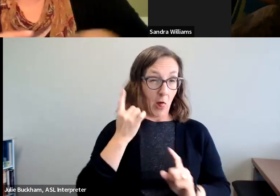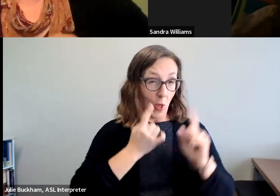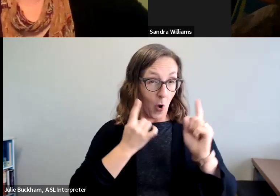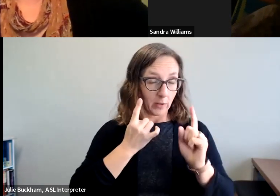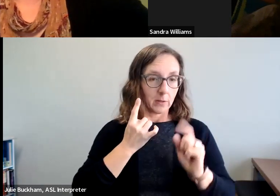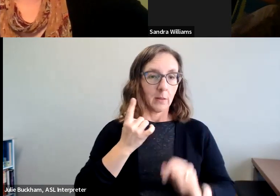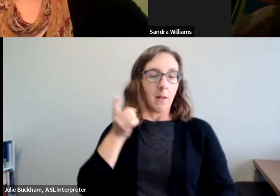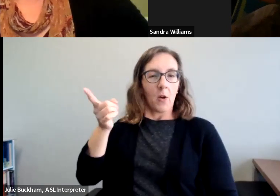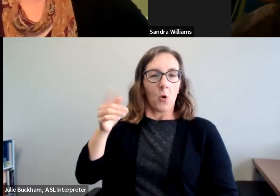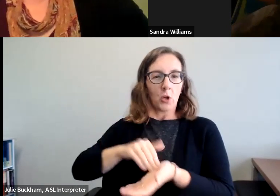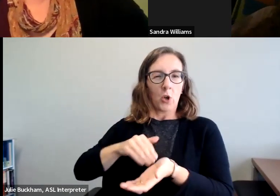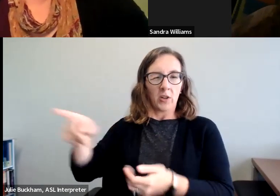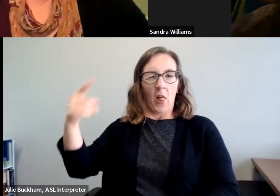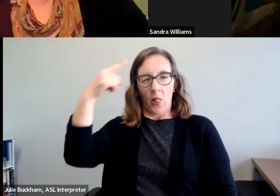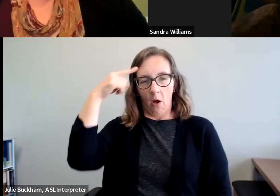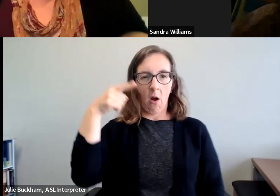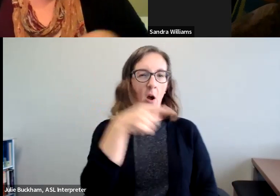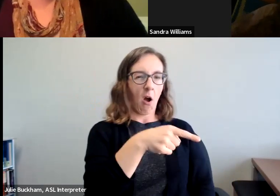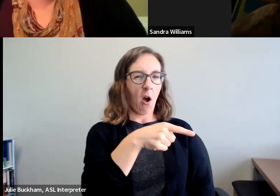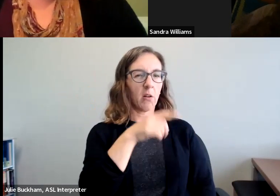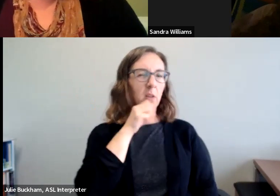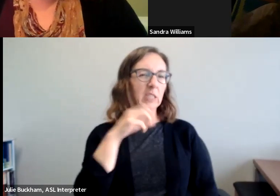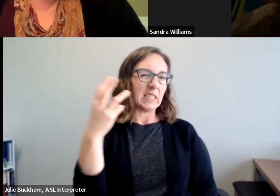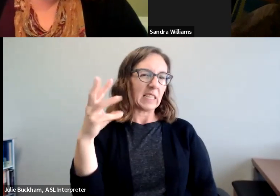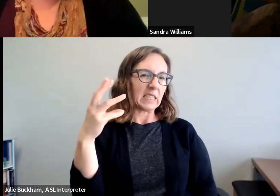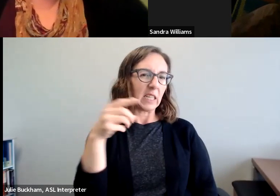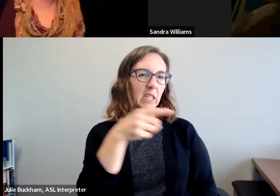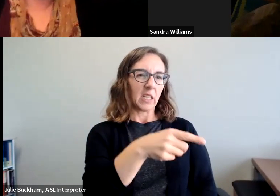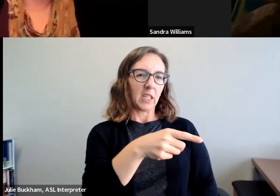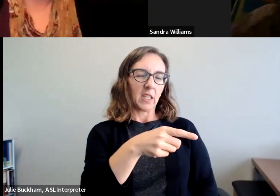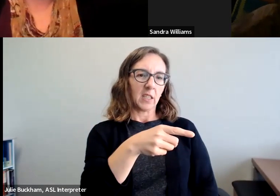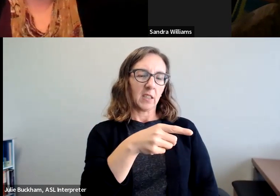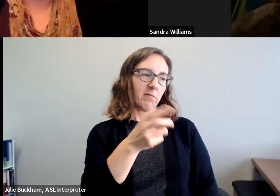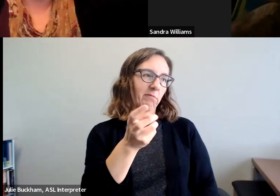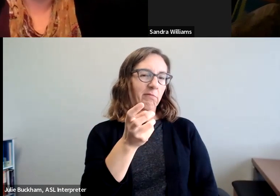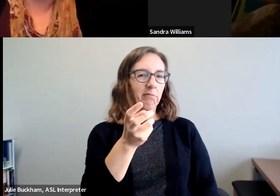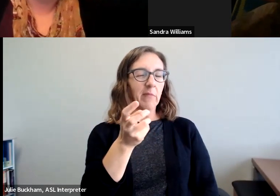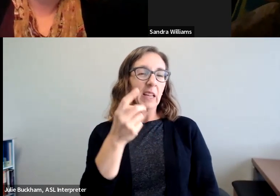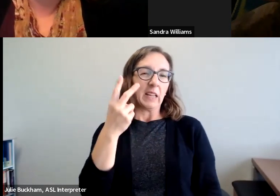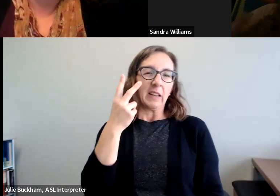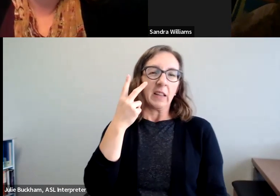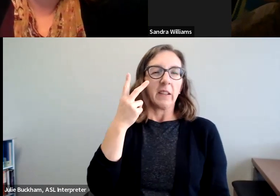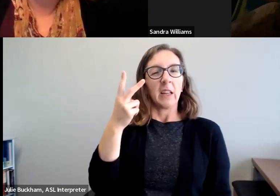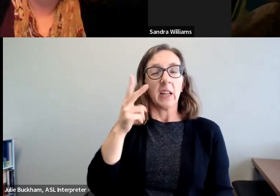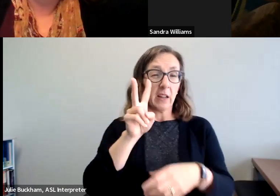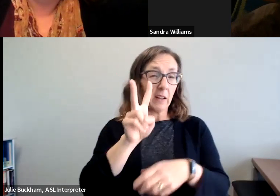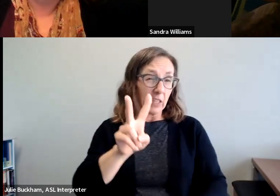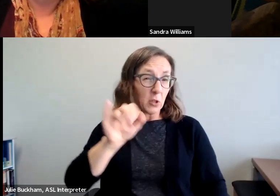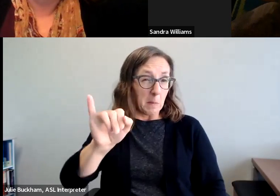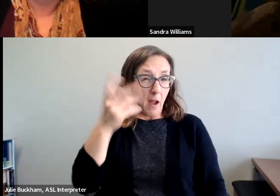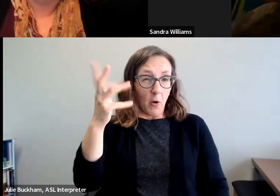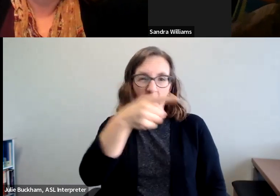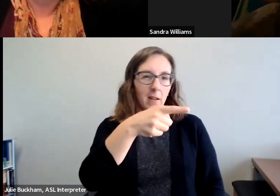a 16-year-old visually impaired girl wasn't going to grow up, get married, and try to have a family.